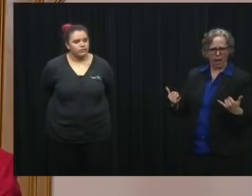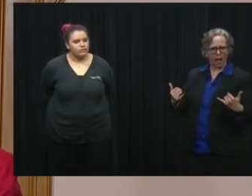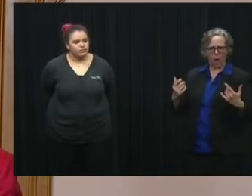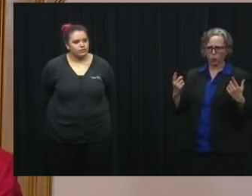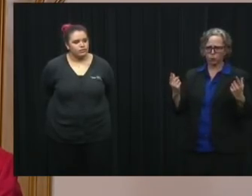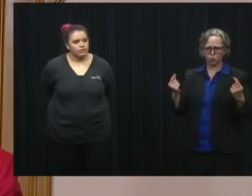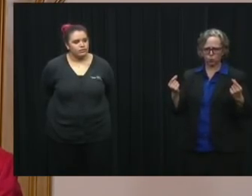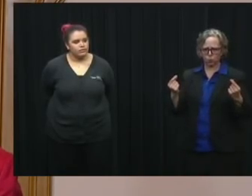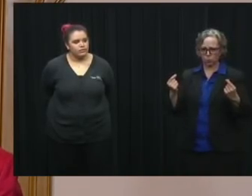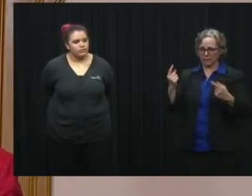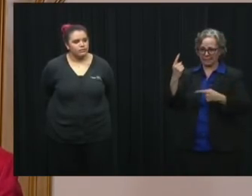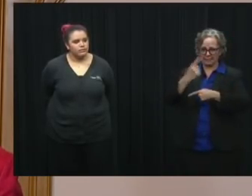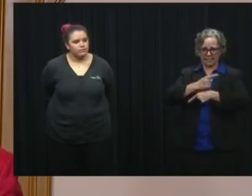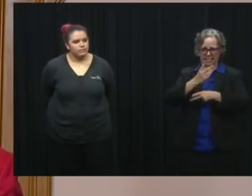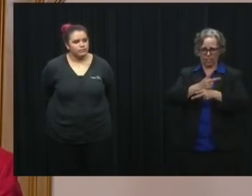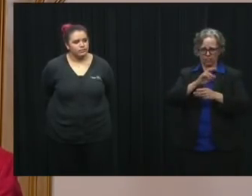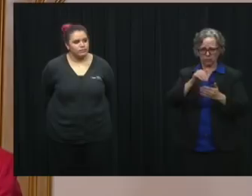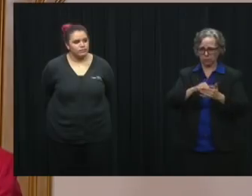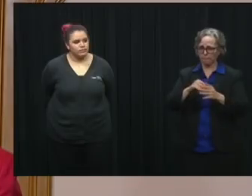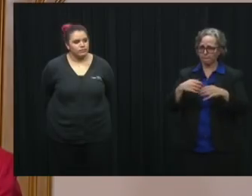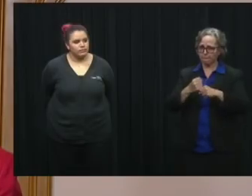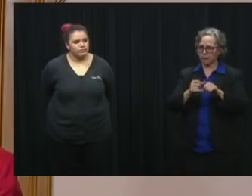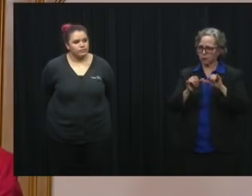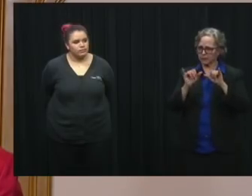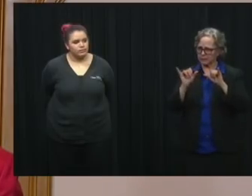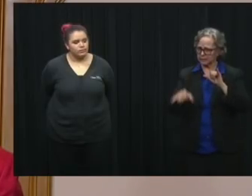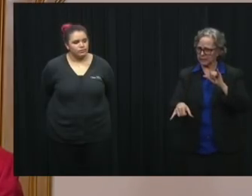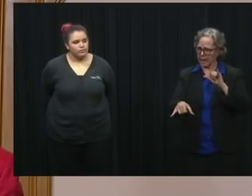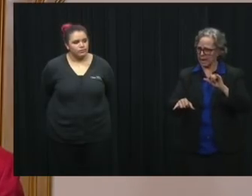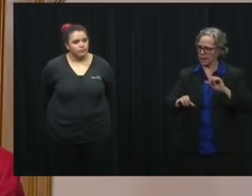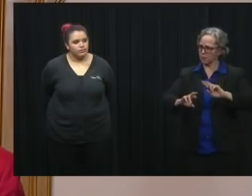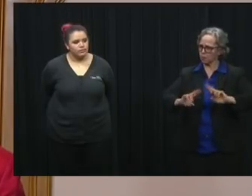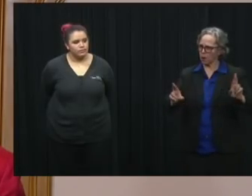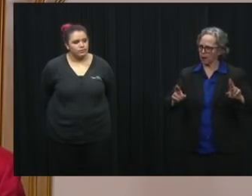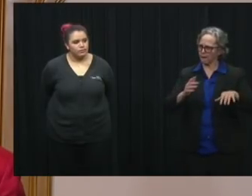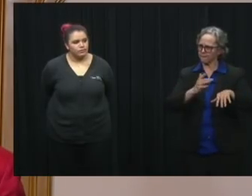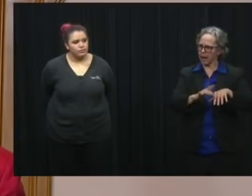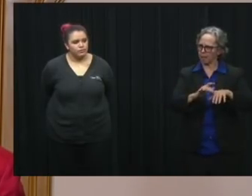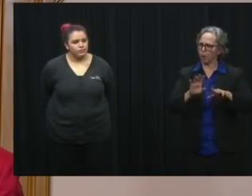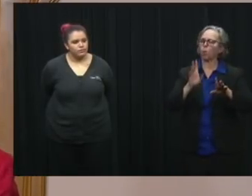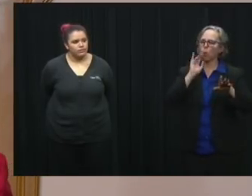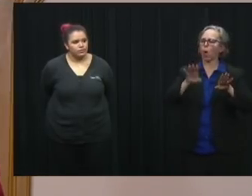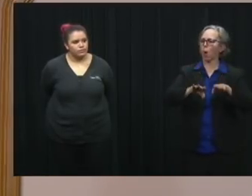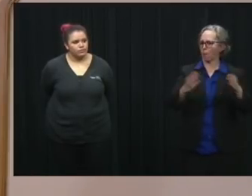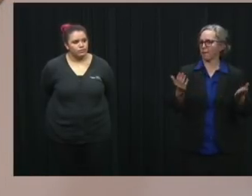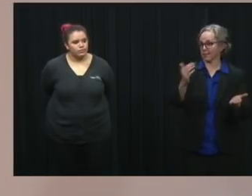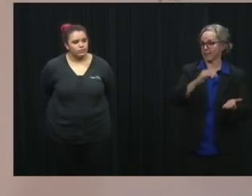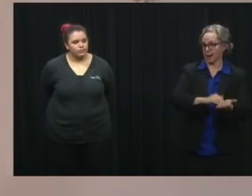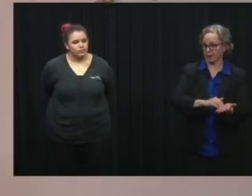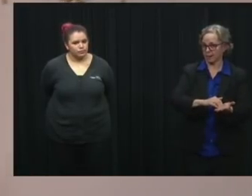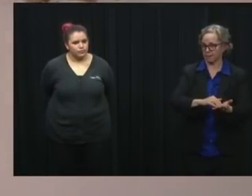there and be ready when they reopen again. John, you want to take the other part?